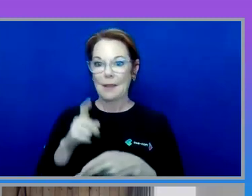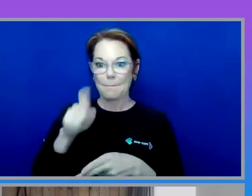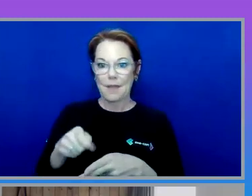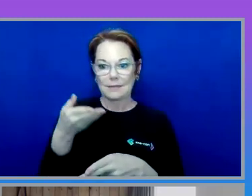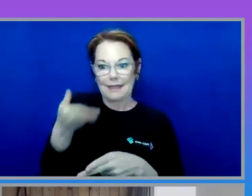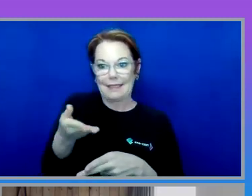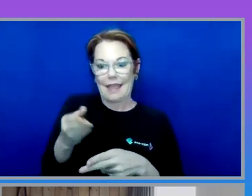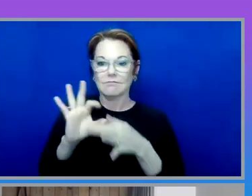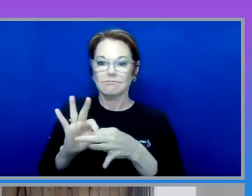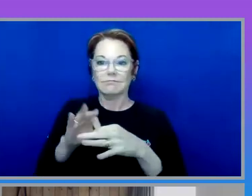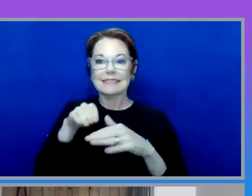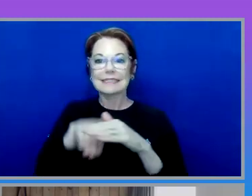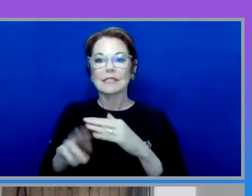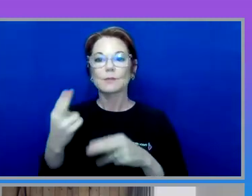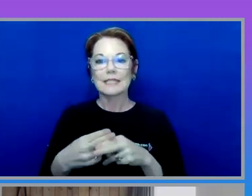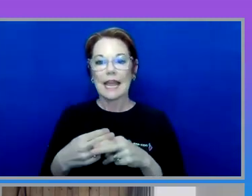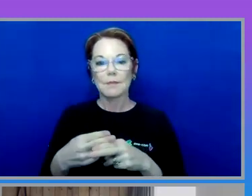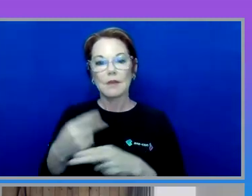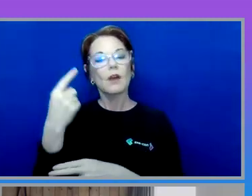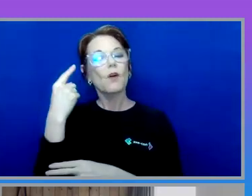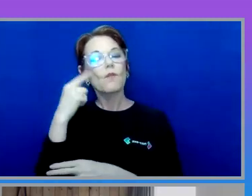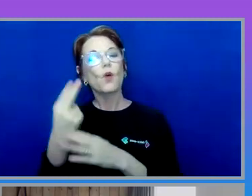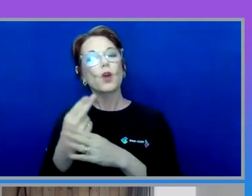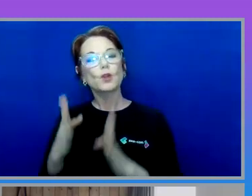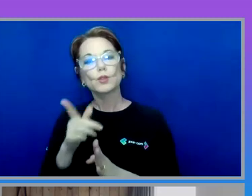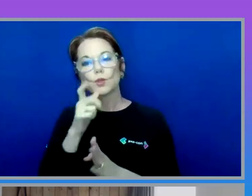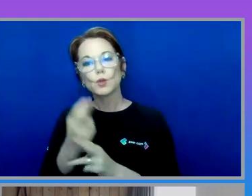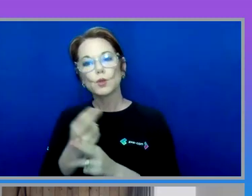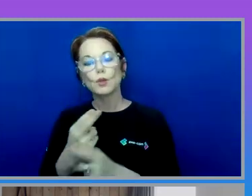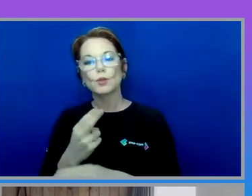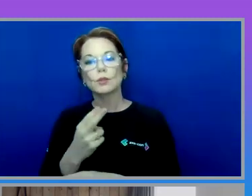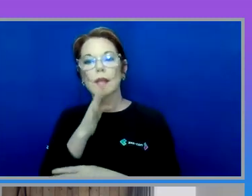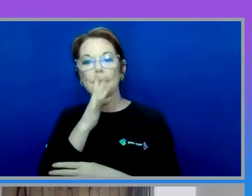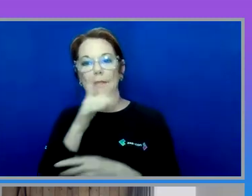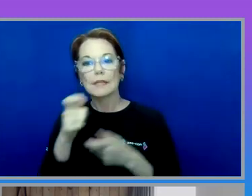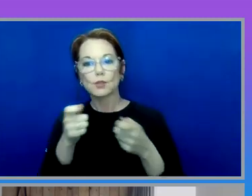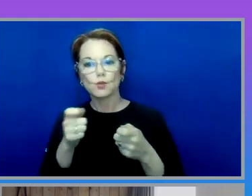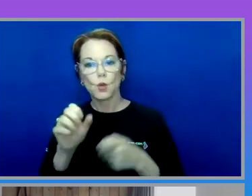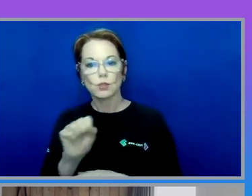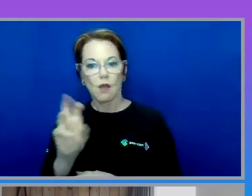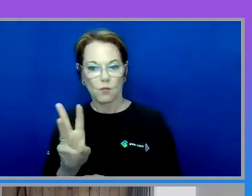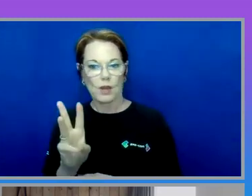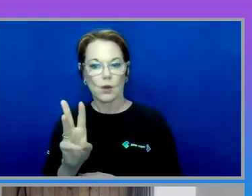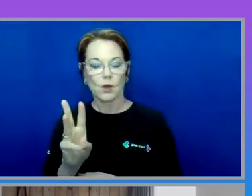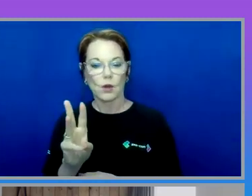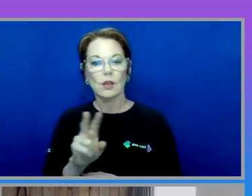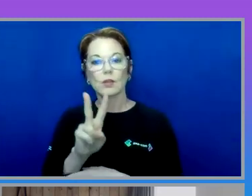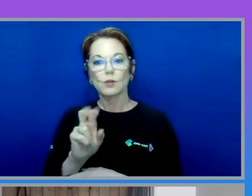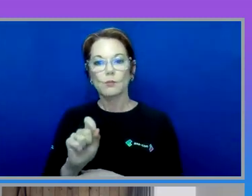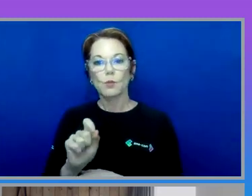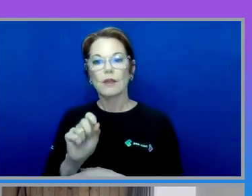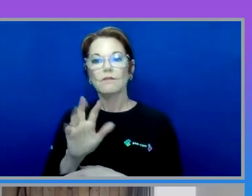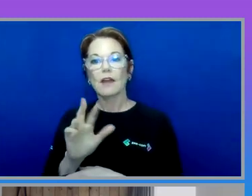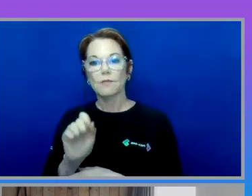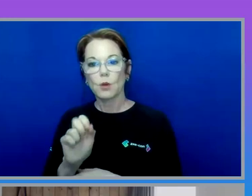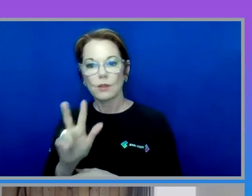accessible name. And this is for users who use speech control software. And that's 2.5.3 label